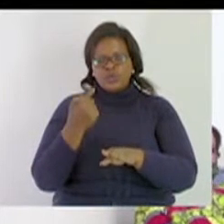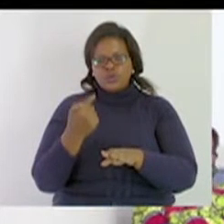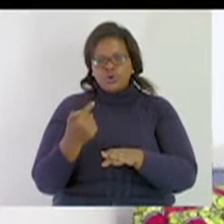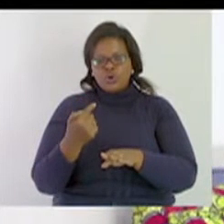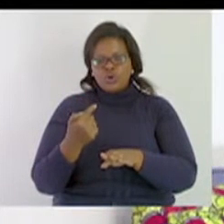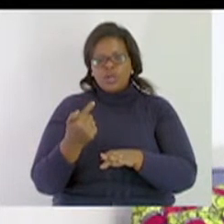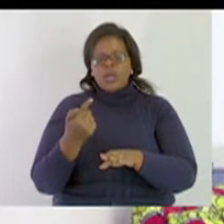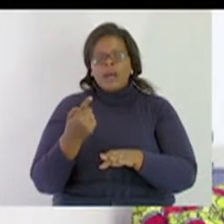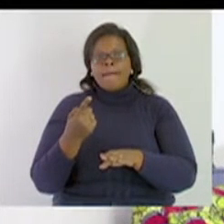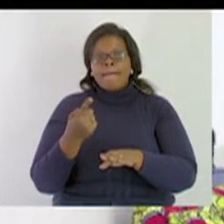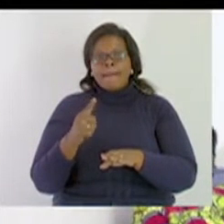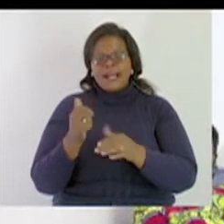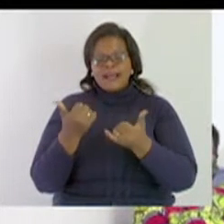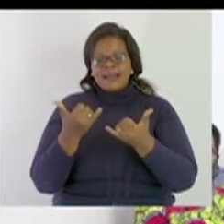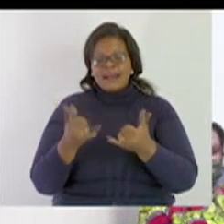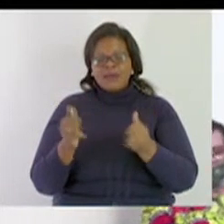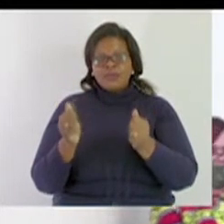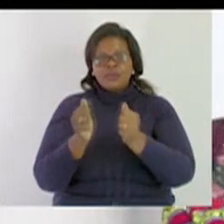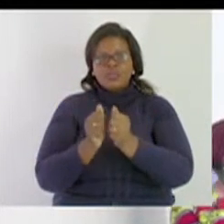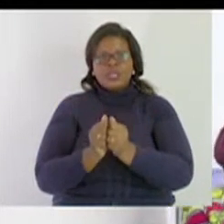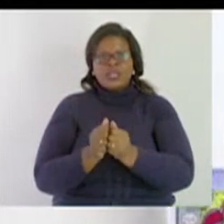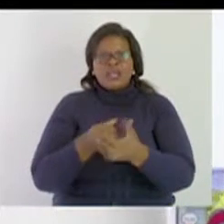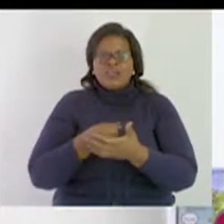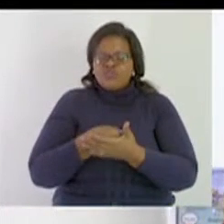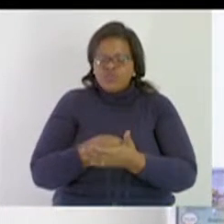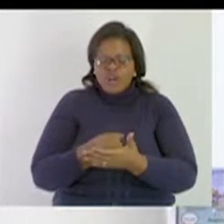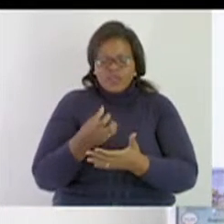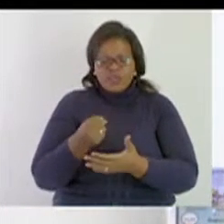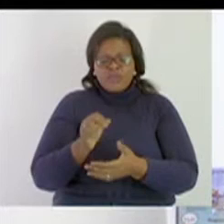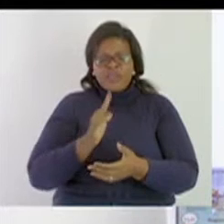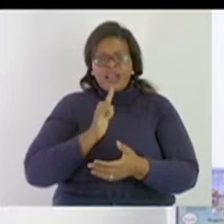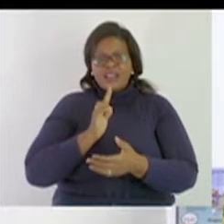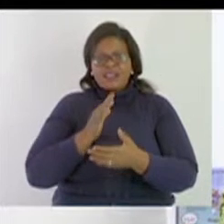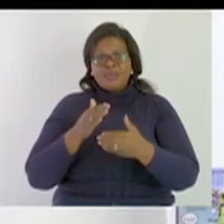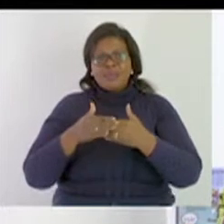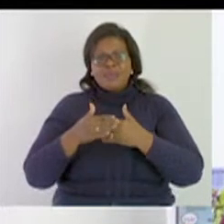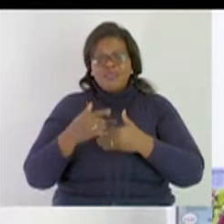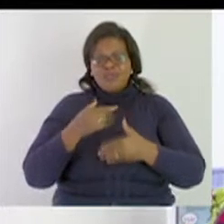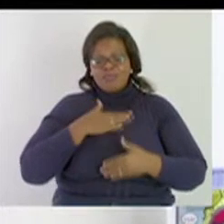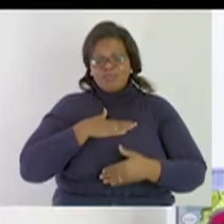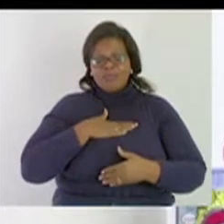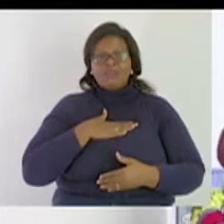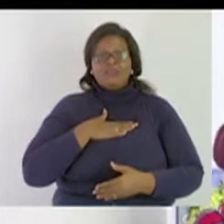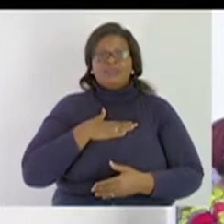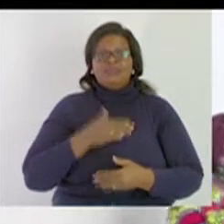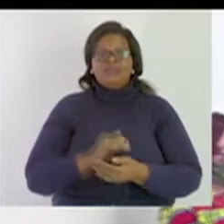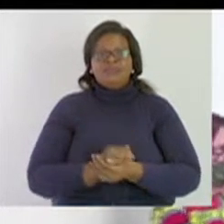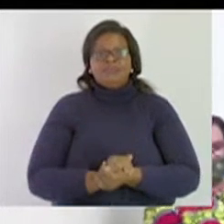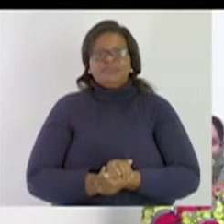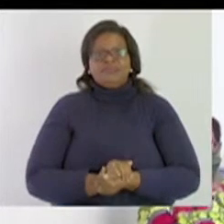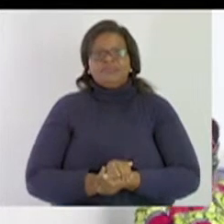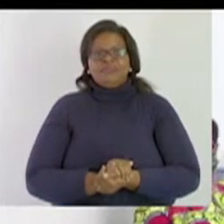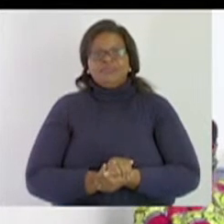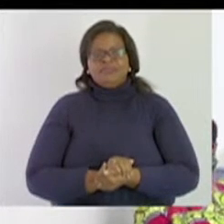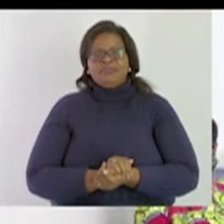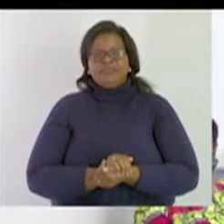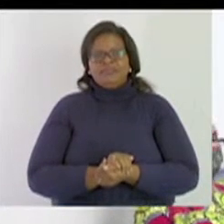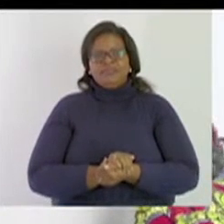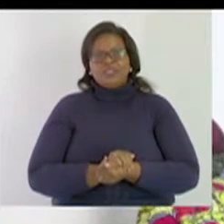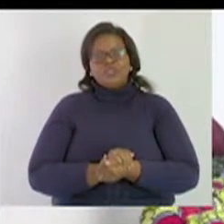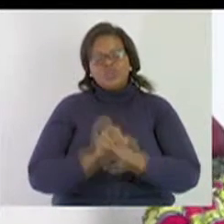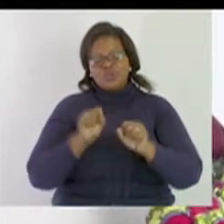Try and get the answer before I write the answer. So you can find that as quick as